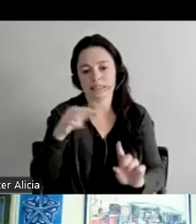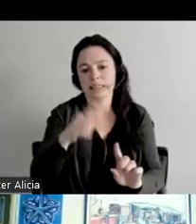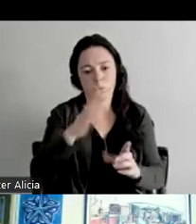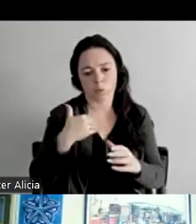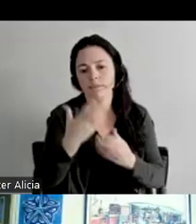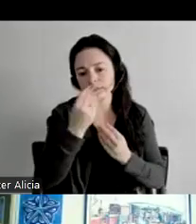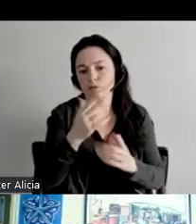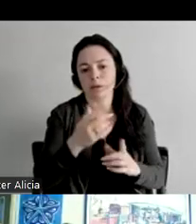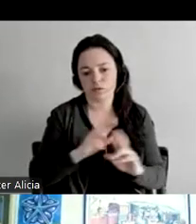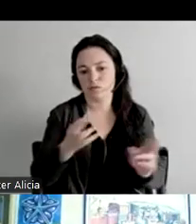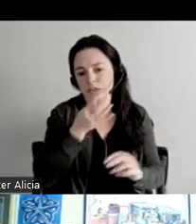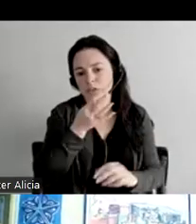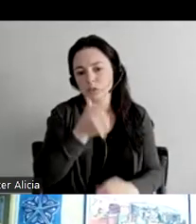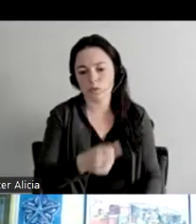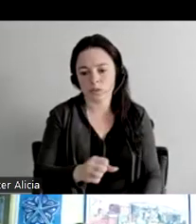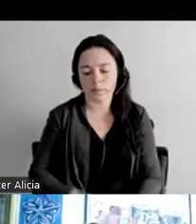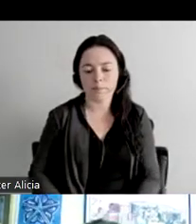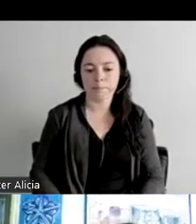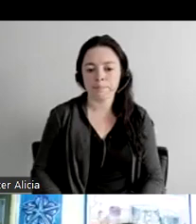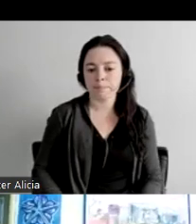information very soon.